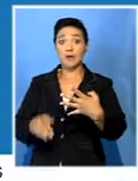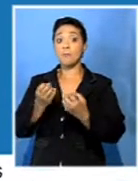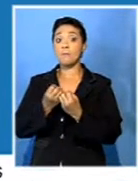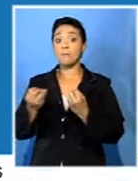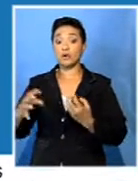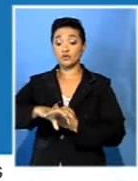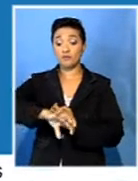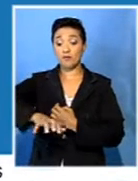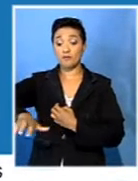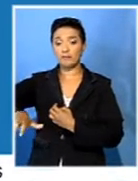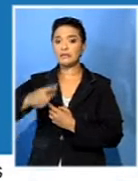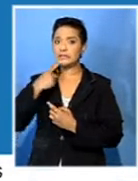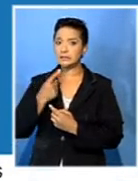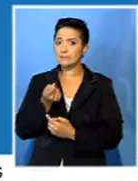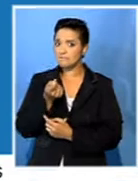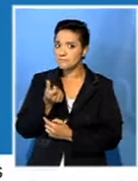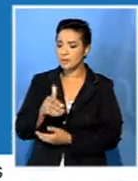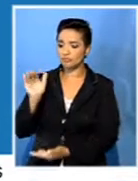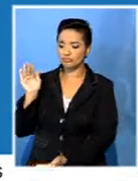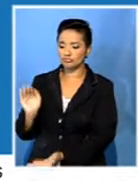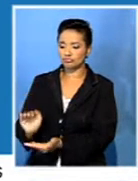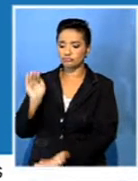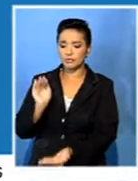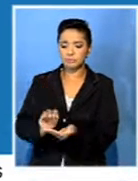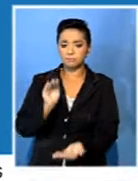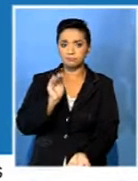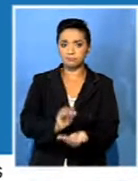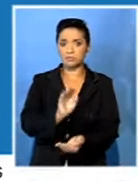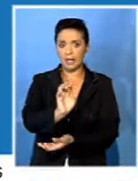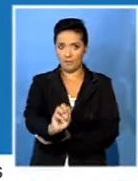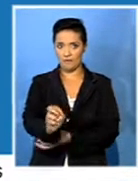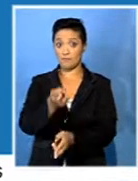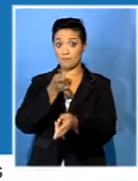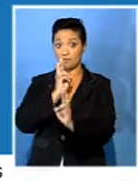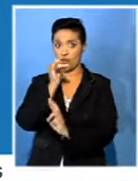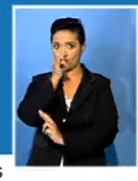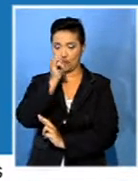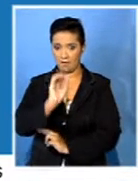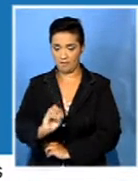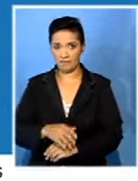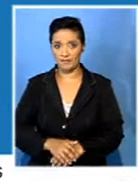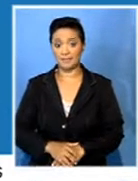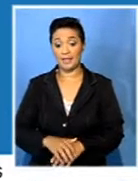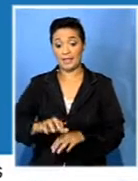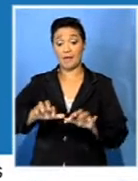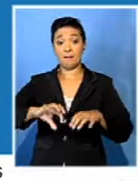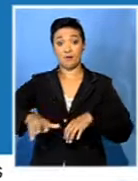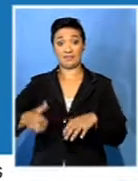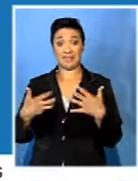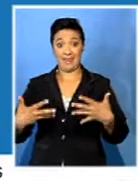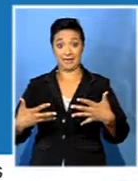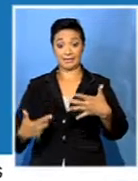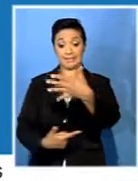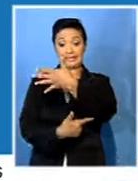have recorded marginal decreases in the number of reported crimes. 7 of the 9 provinces